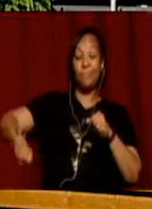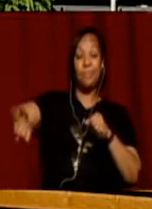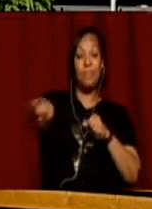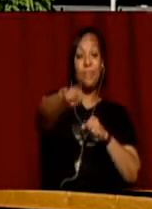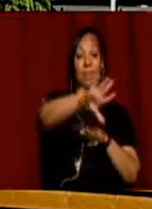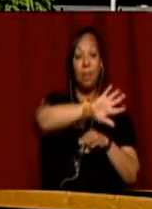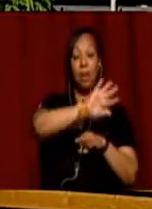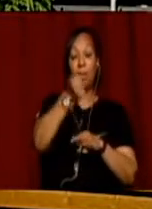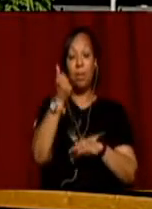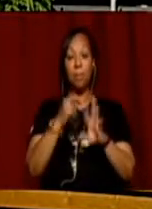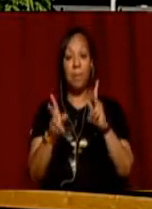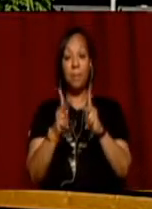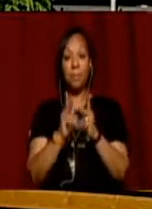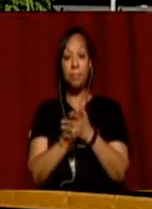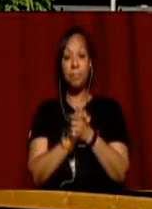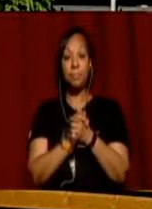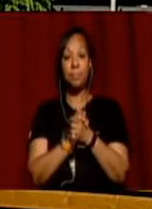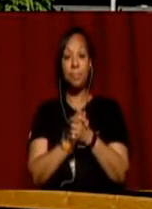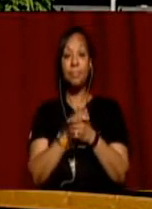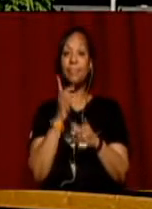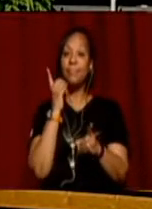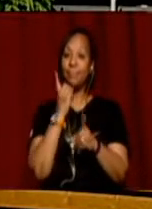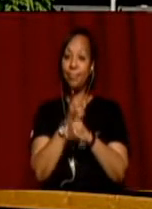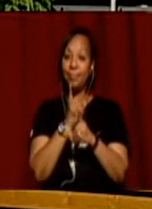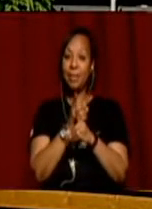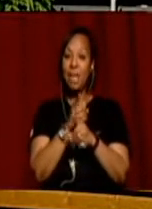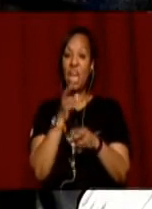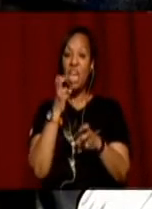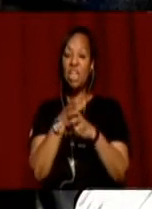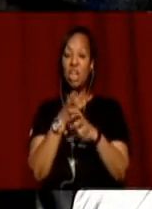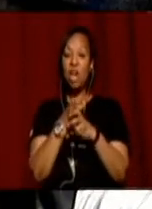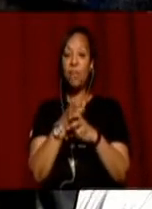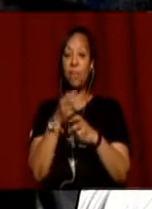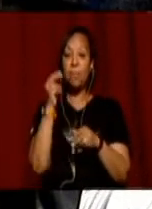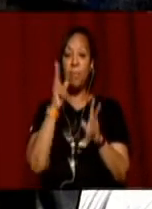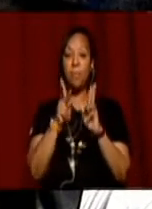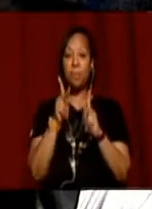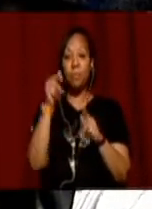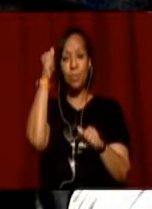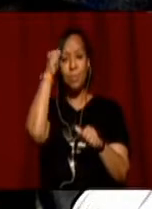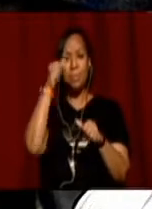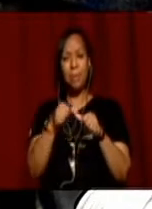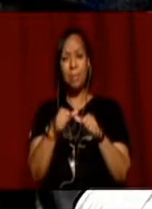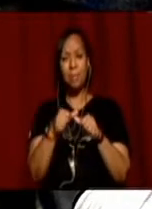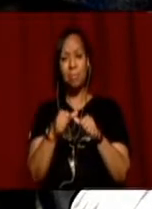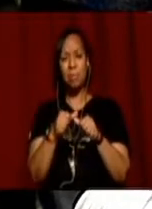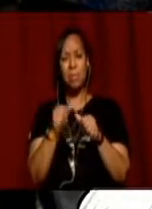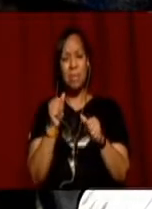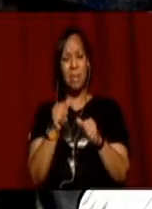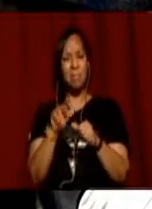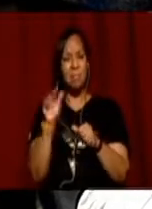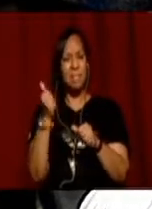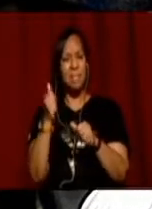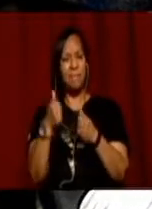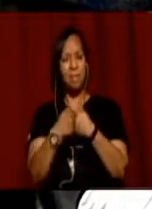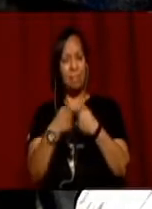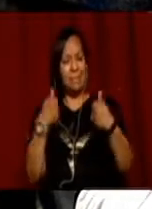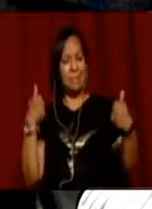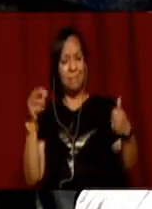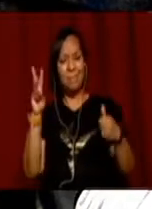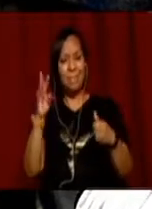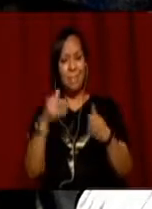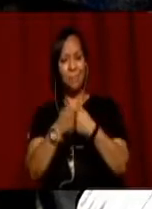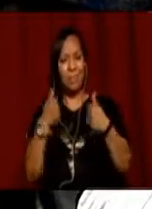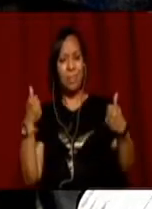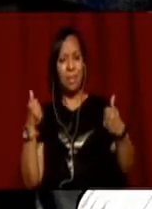people if you had it. Absolutely. And at that point, it's hard for people to remember, who was I within 10 feet of? Who did I, 6 feet?